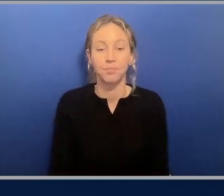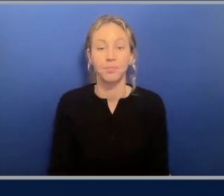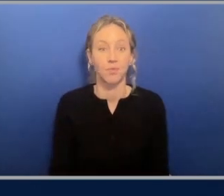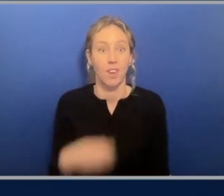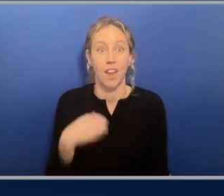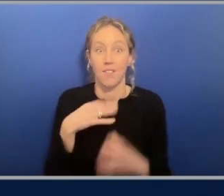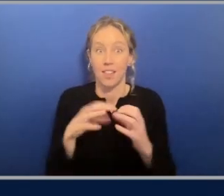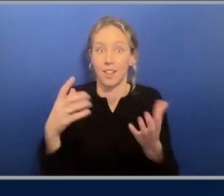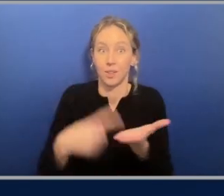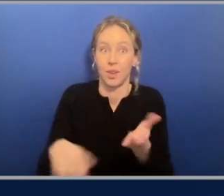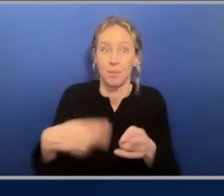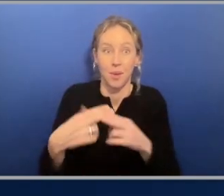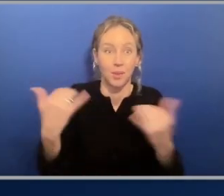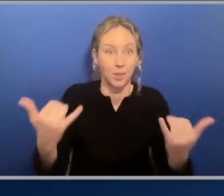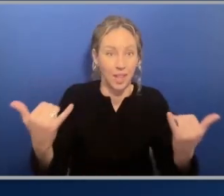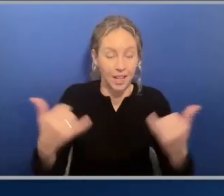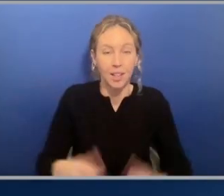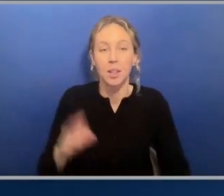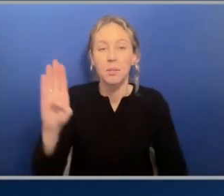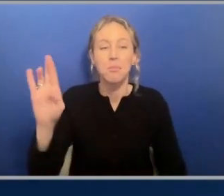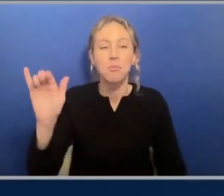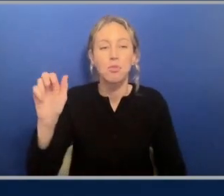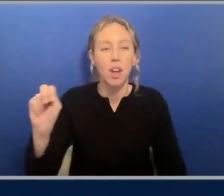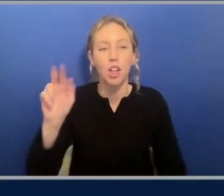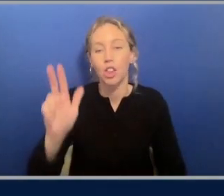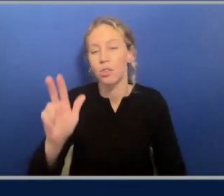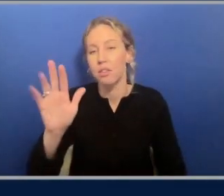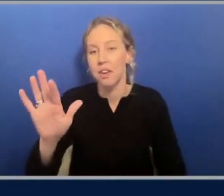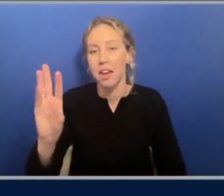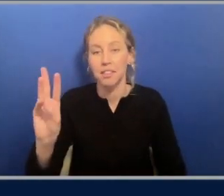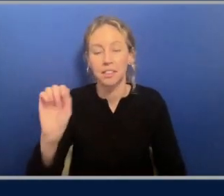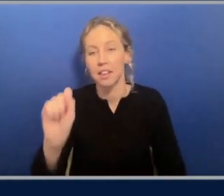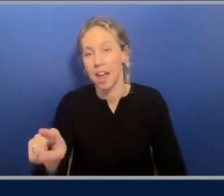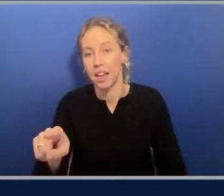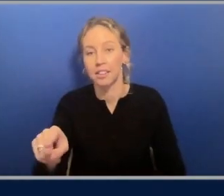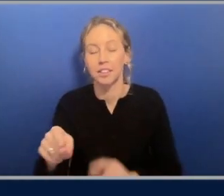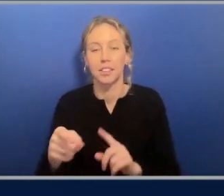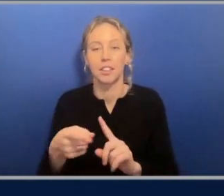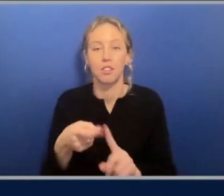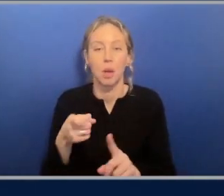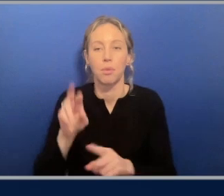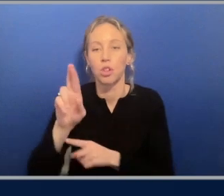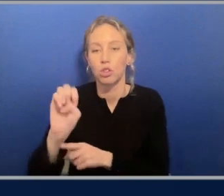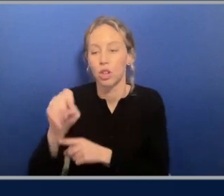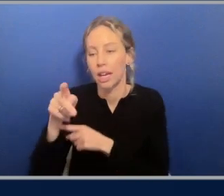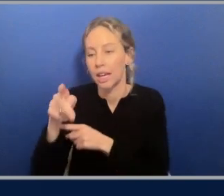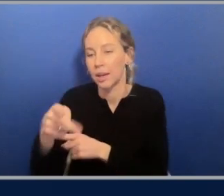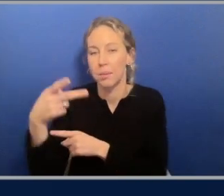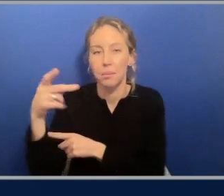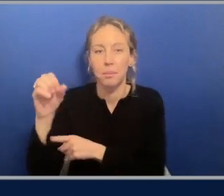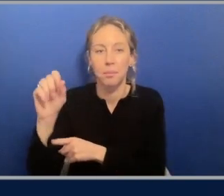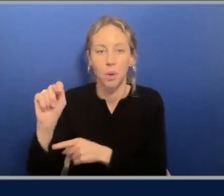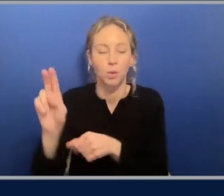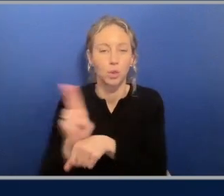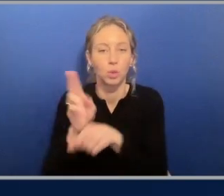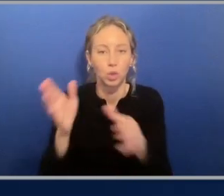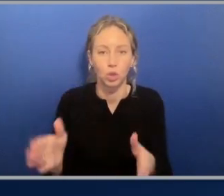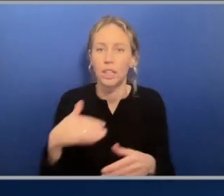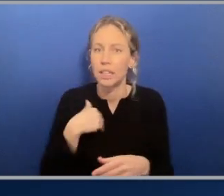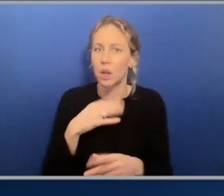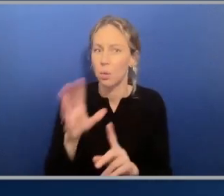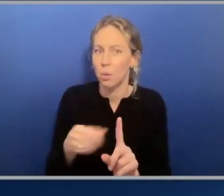today. Ryan356 has the question from our Repost users. What is the impact of latency